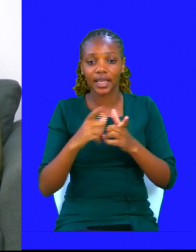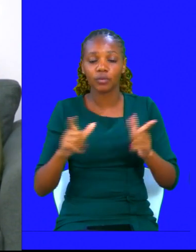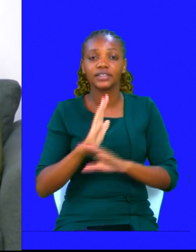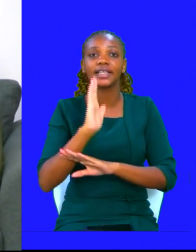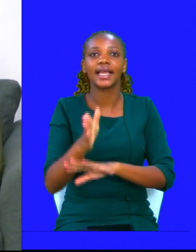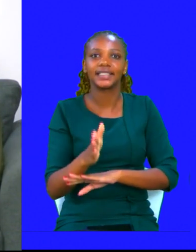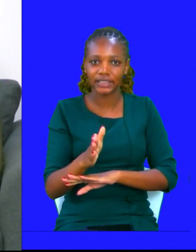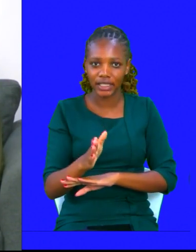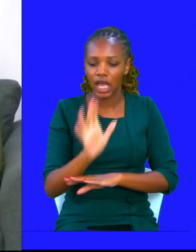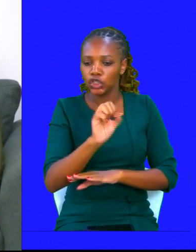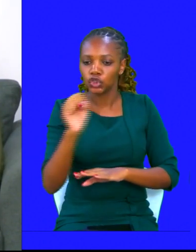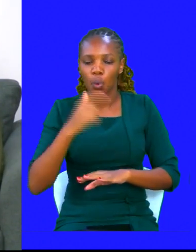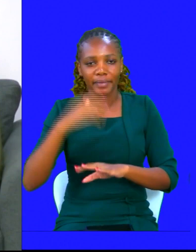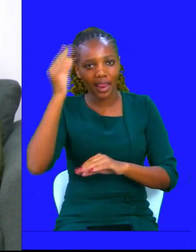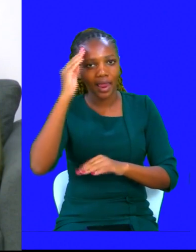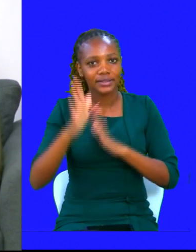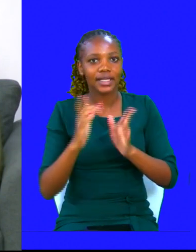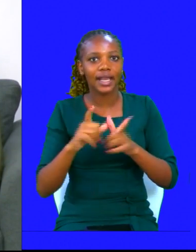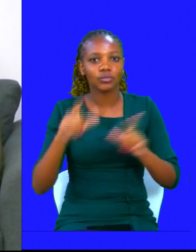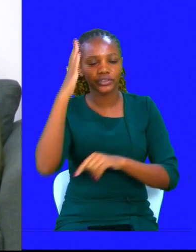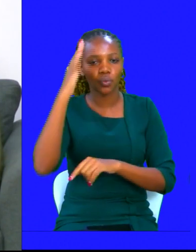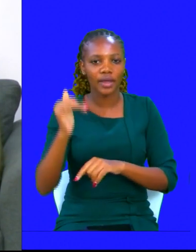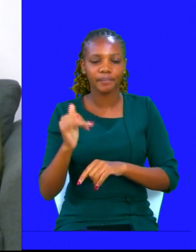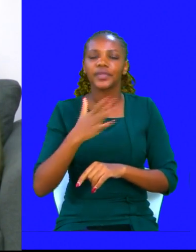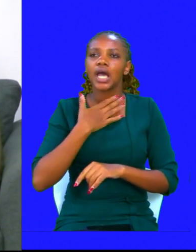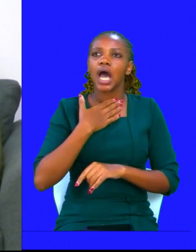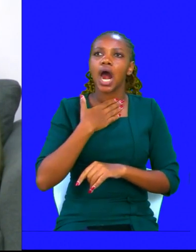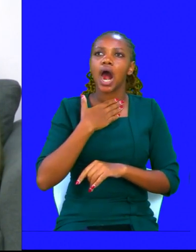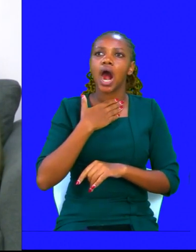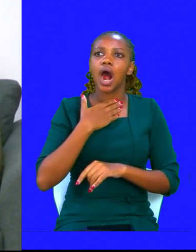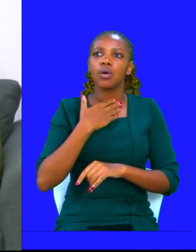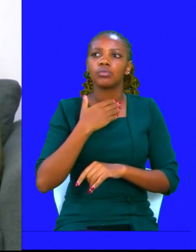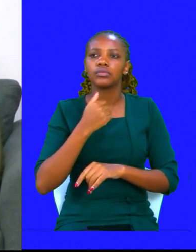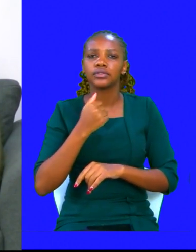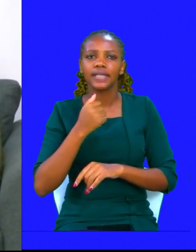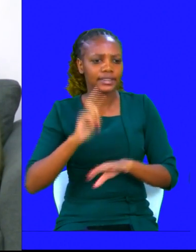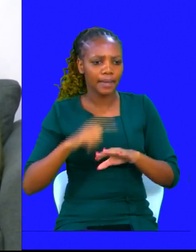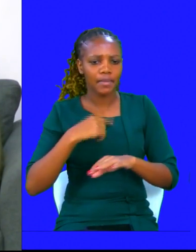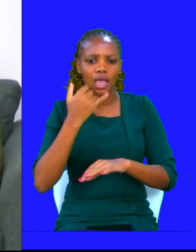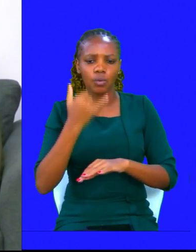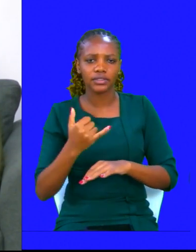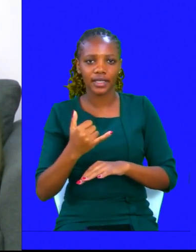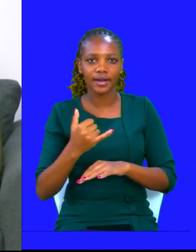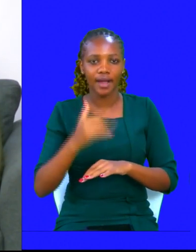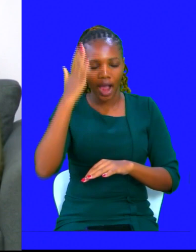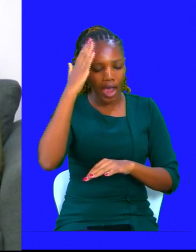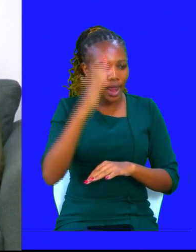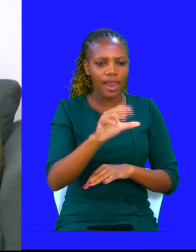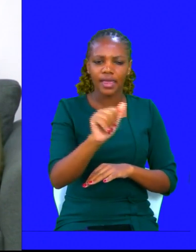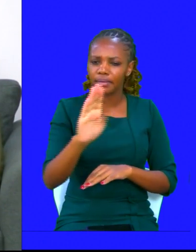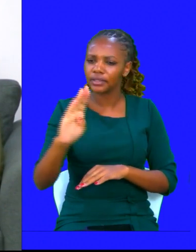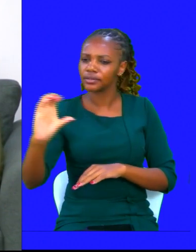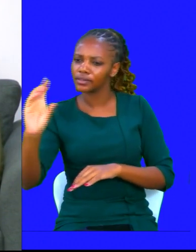me learn sign language was one, I remember when I was young, I'd really learned the alphabets and